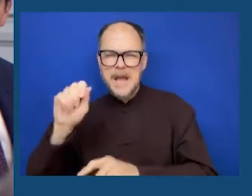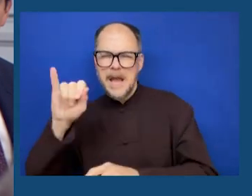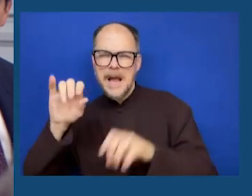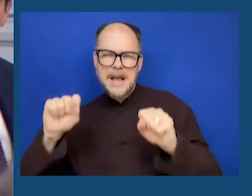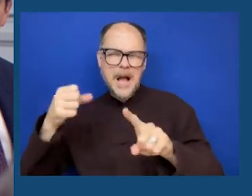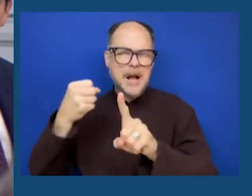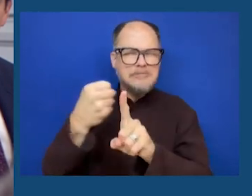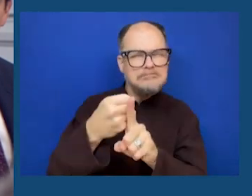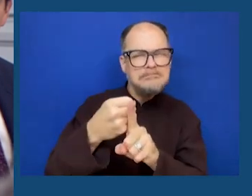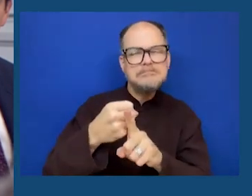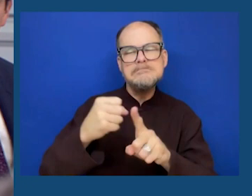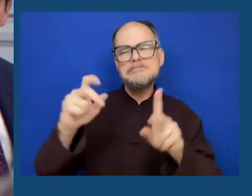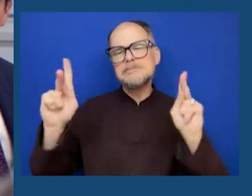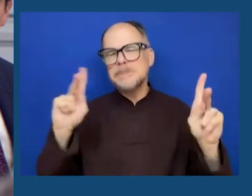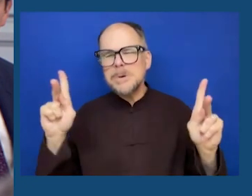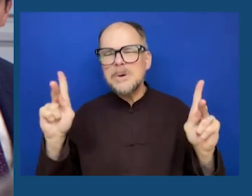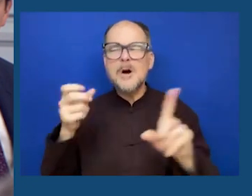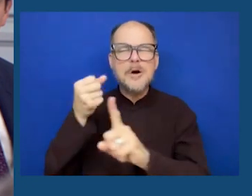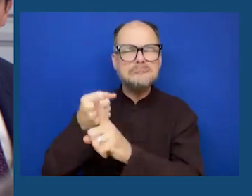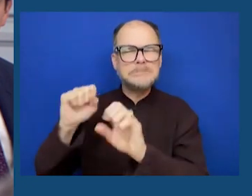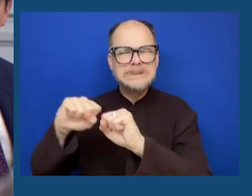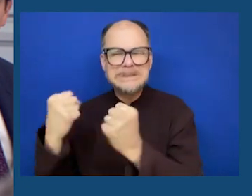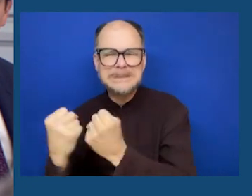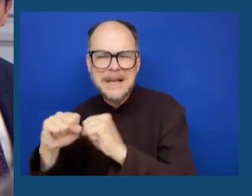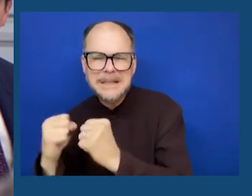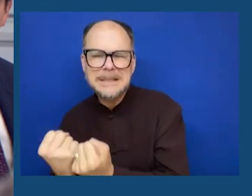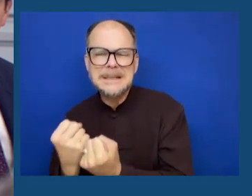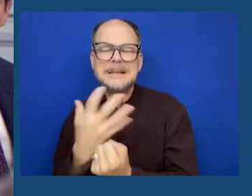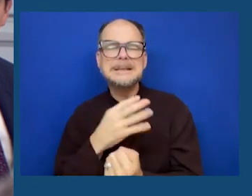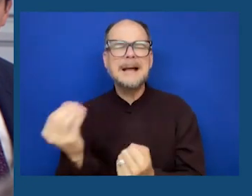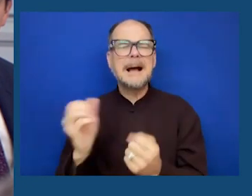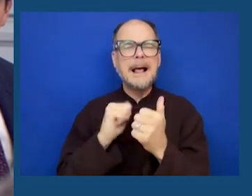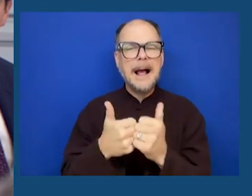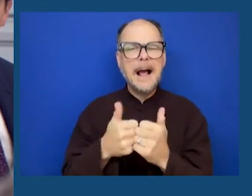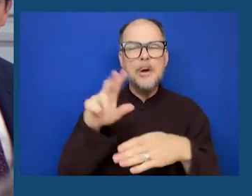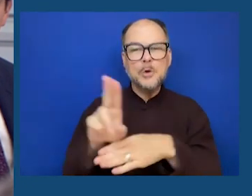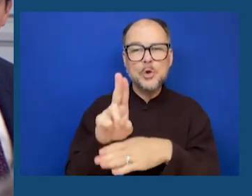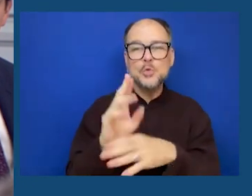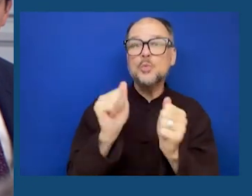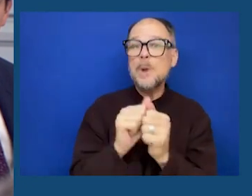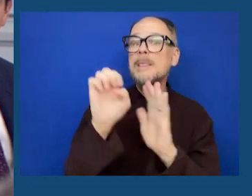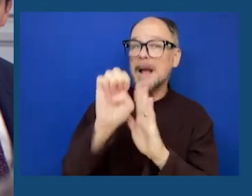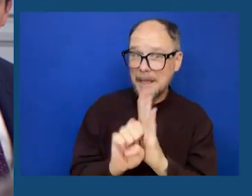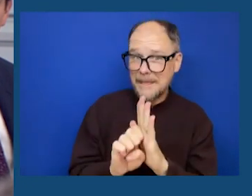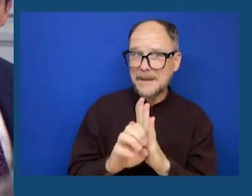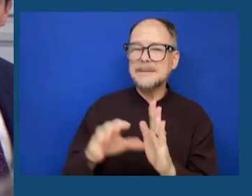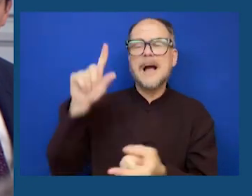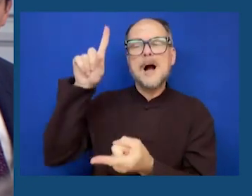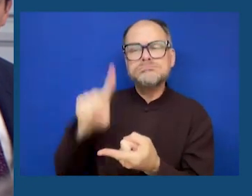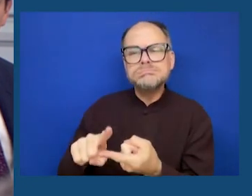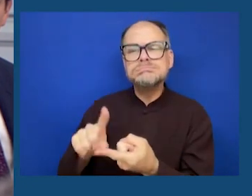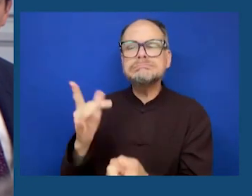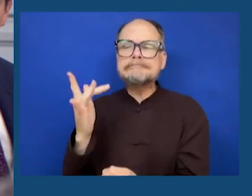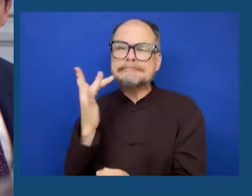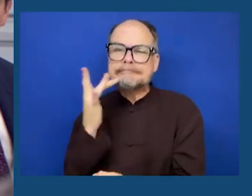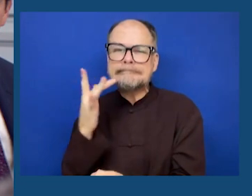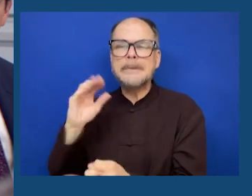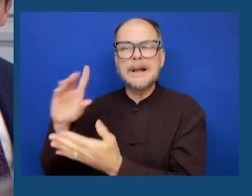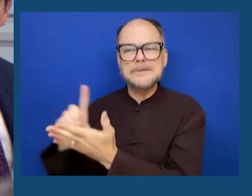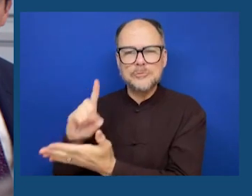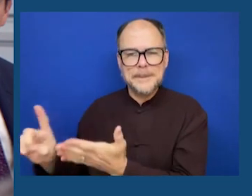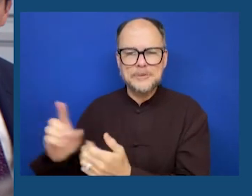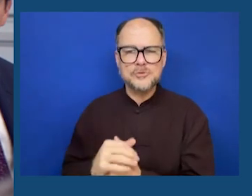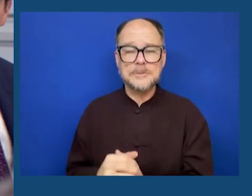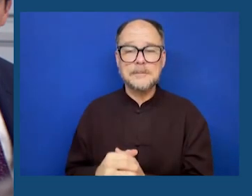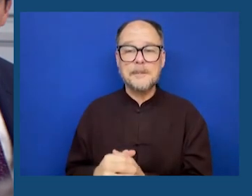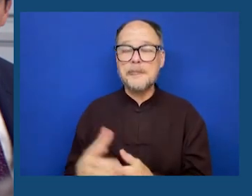think about ethical ways to use them in a way that will reduce biases and discrimination? And we involve students in this